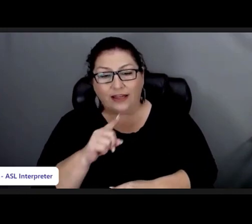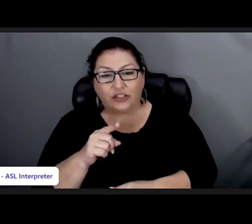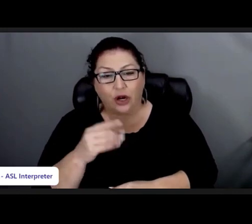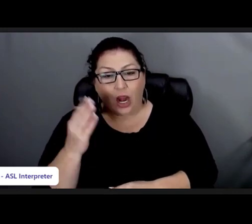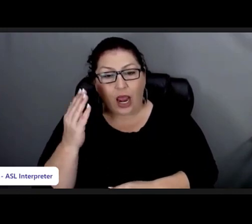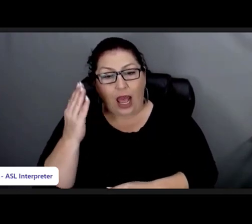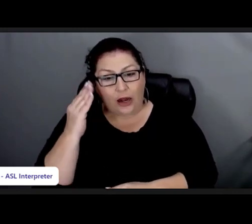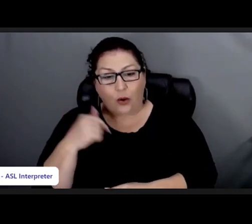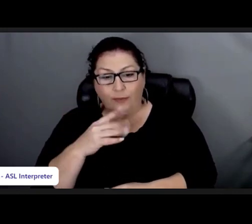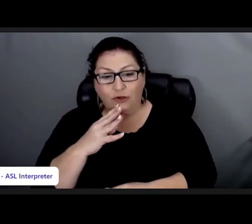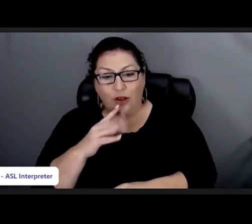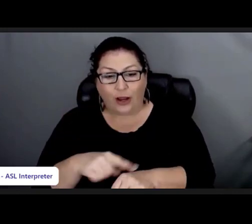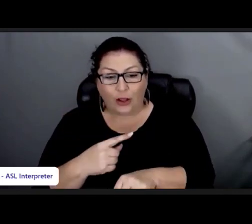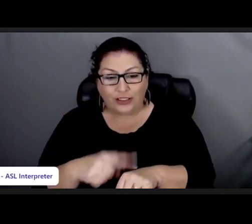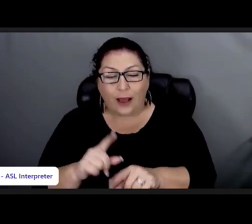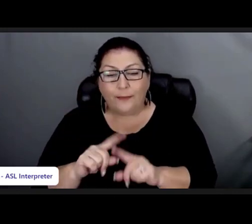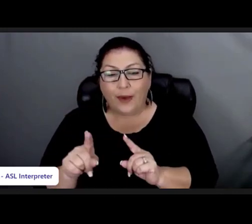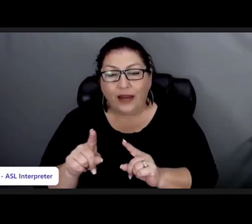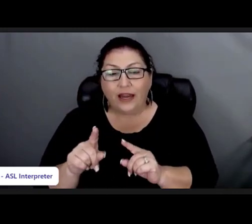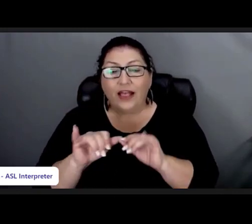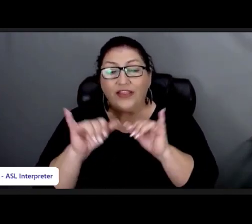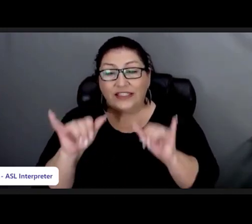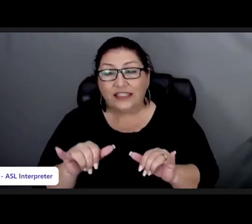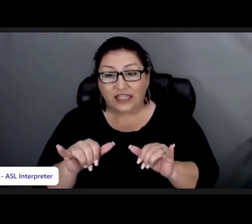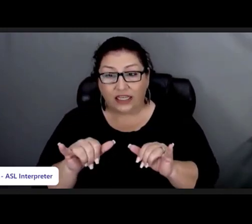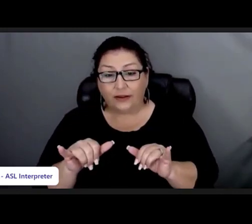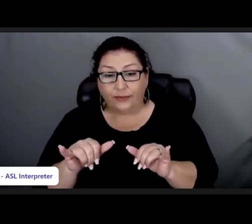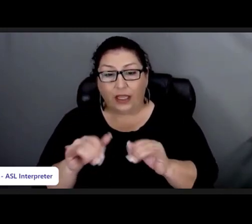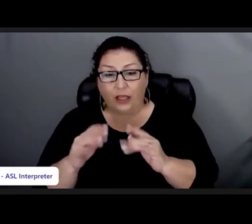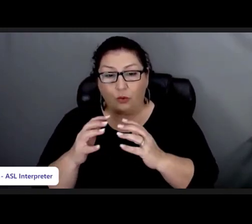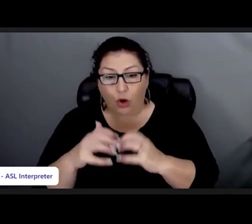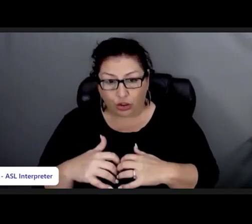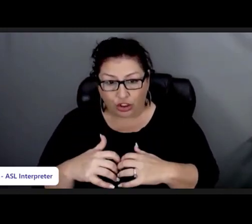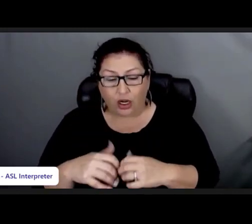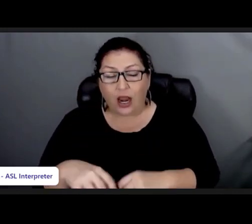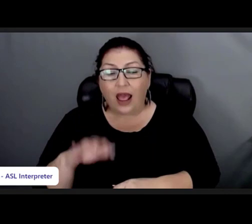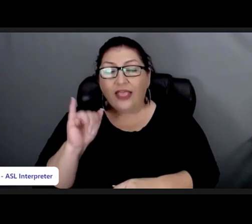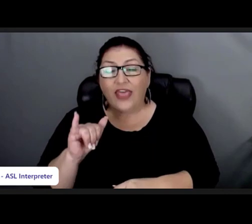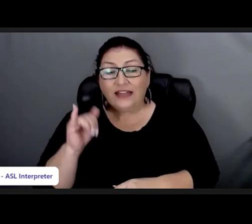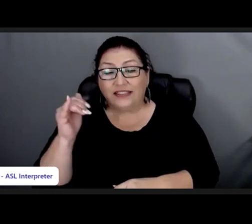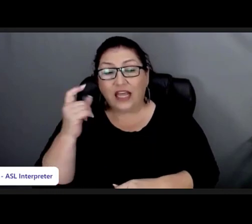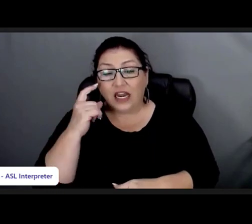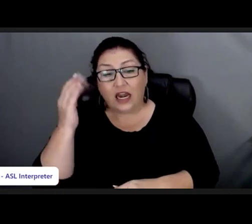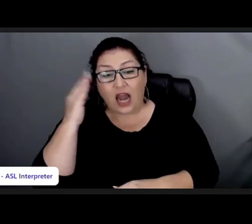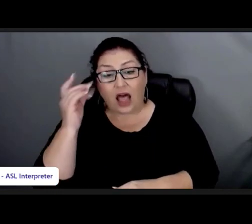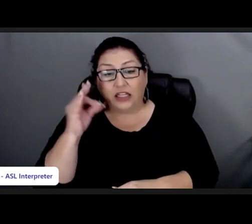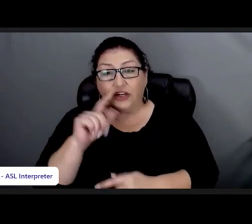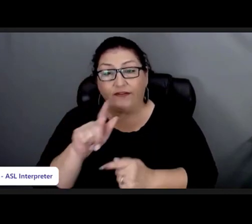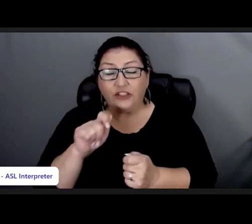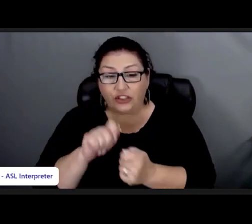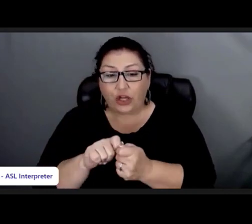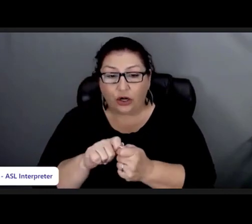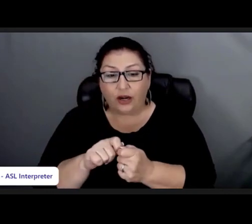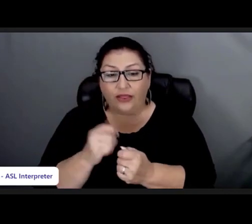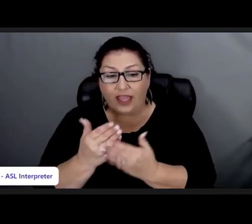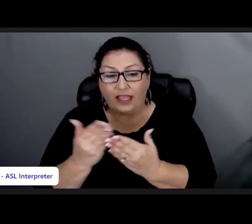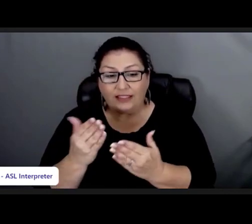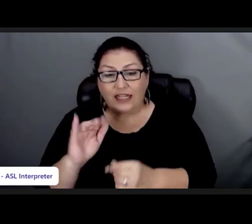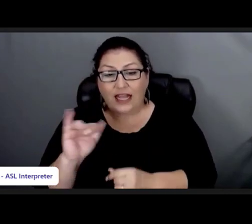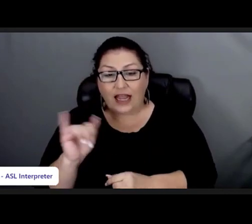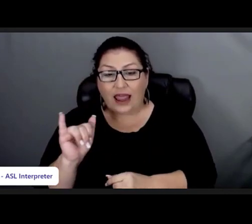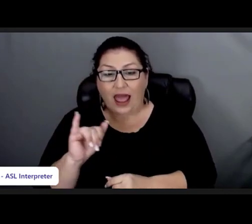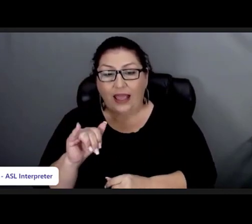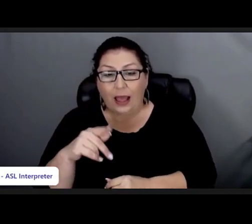the epistemic erasure. Epistemic erasure is the knowledge of certain communities, such as